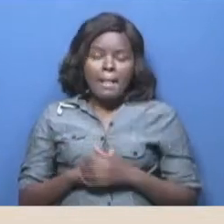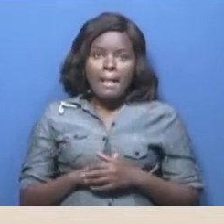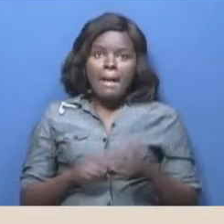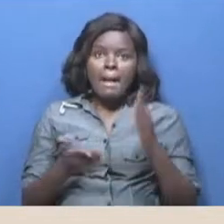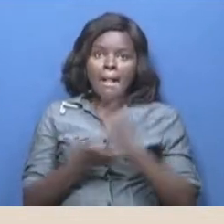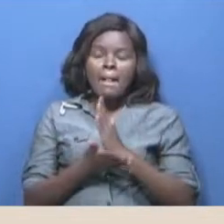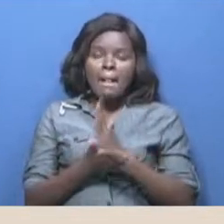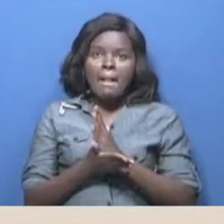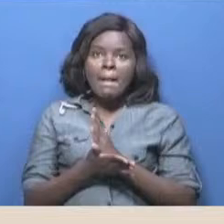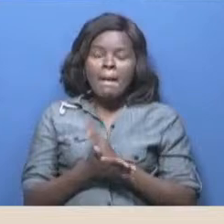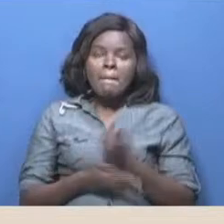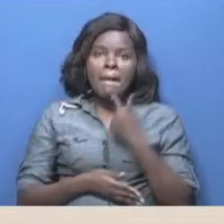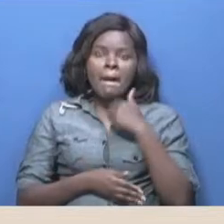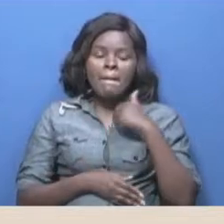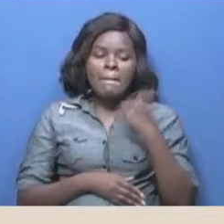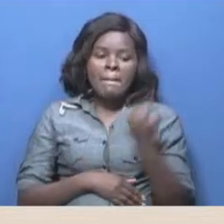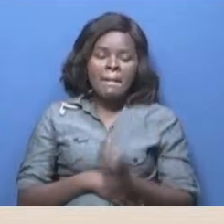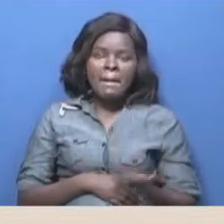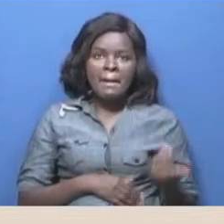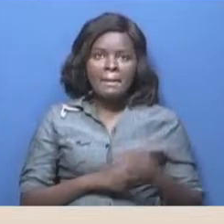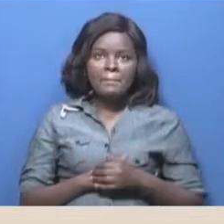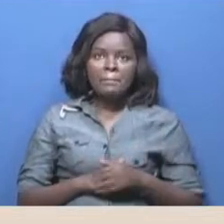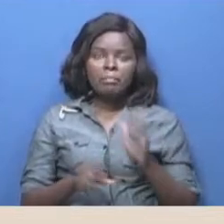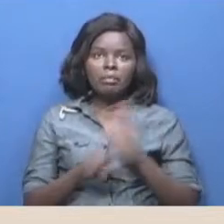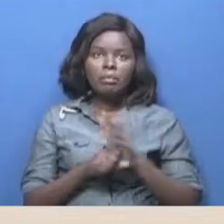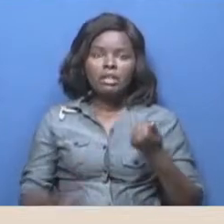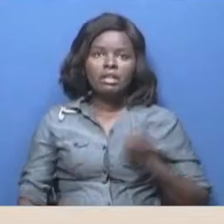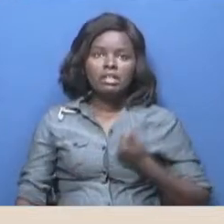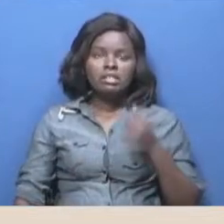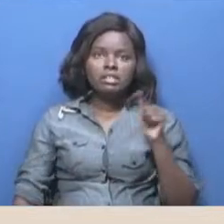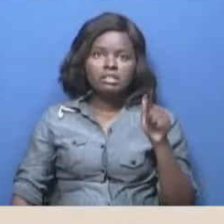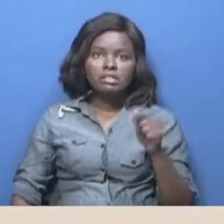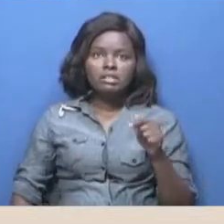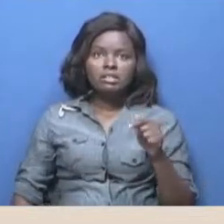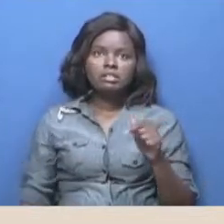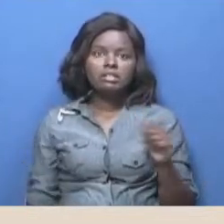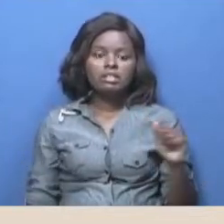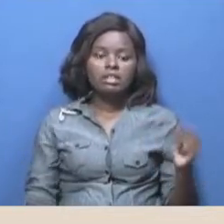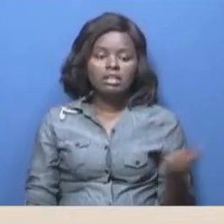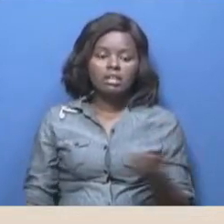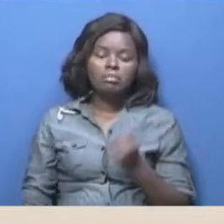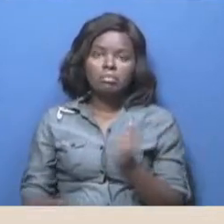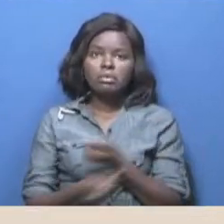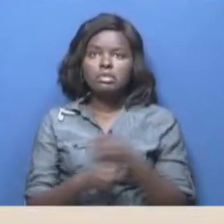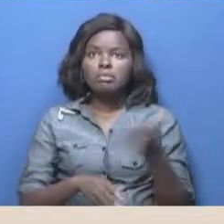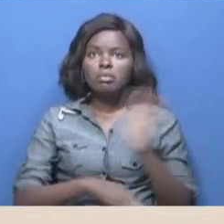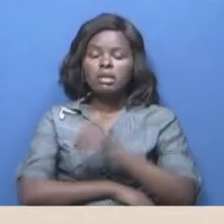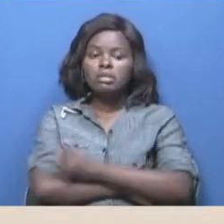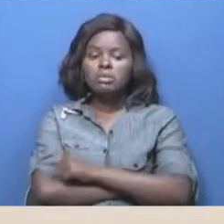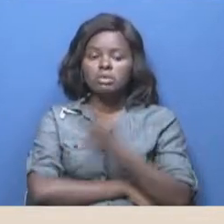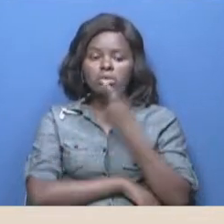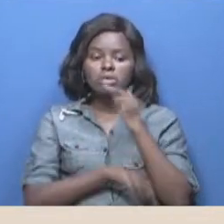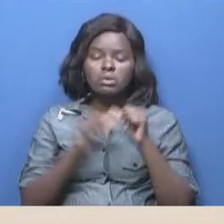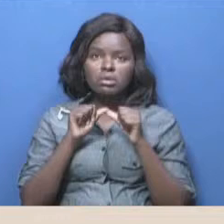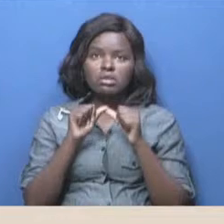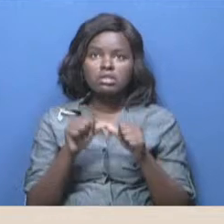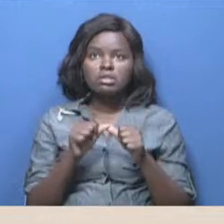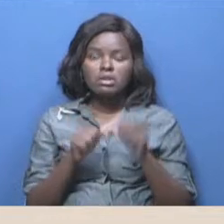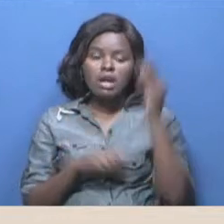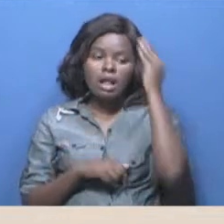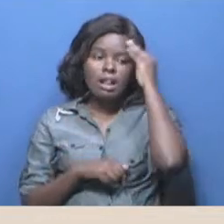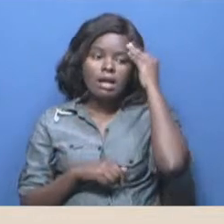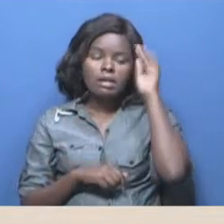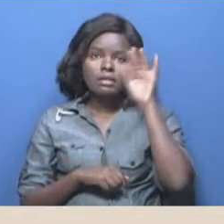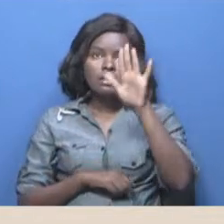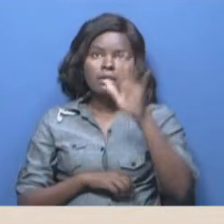thutha wa kuheo ciana gicunjĩ kinene kia airĩtu aya matihotaga gucokereria thukuru niguo gutwarithia na mbere mathomo